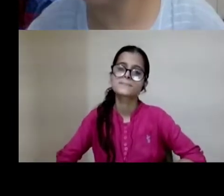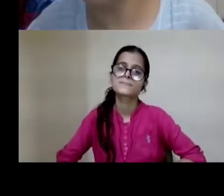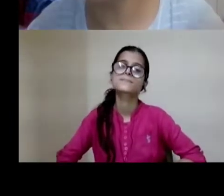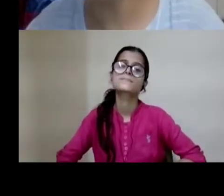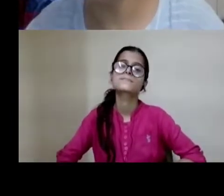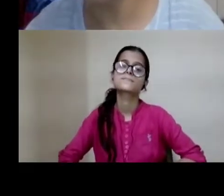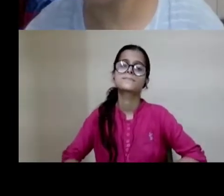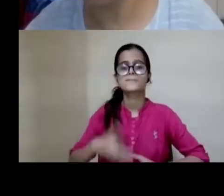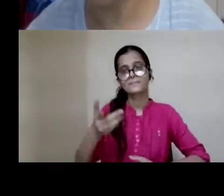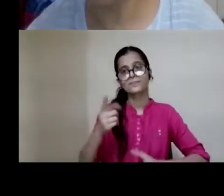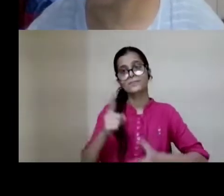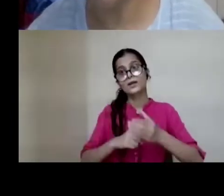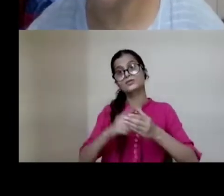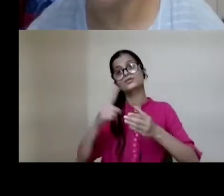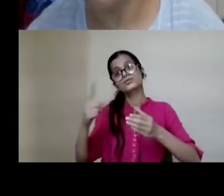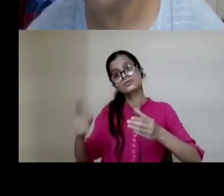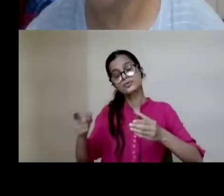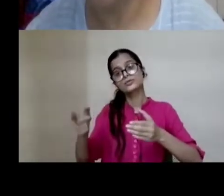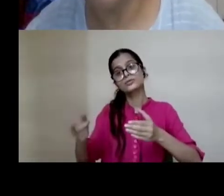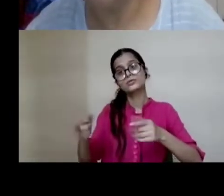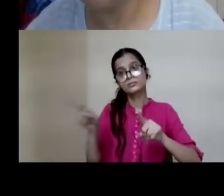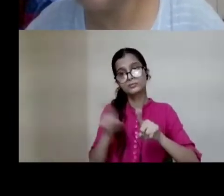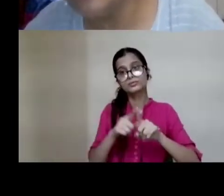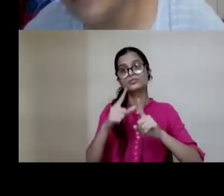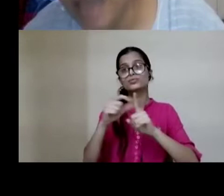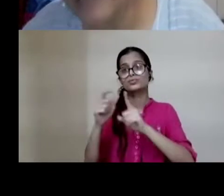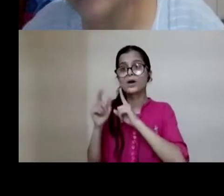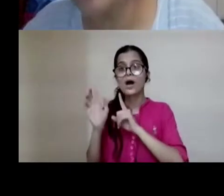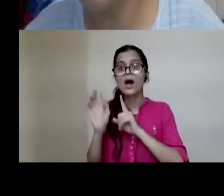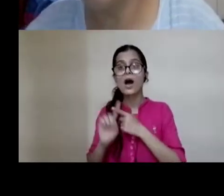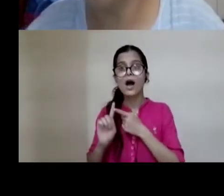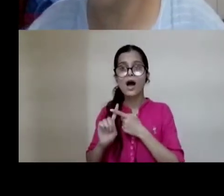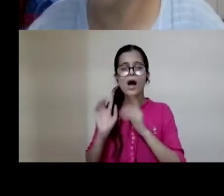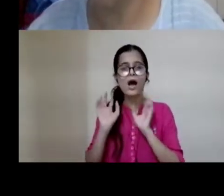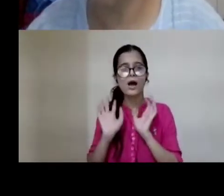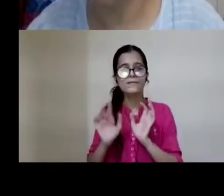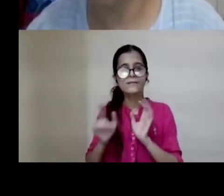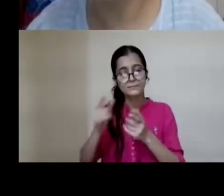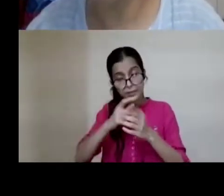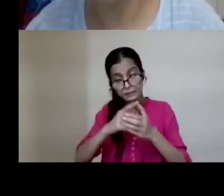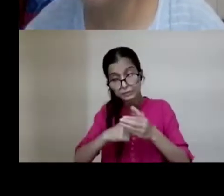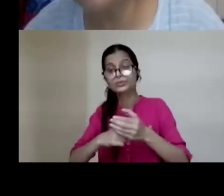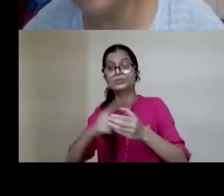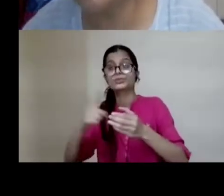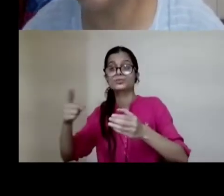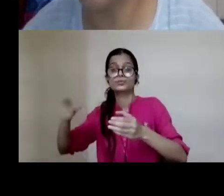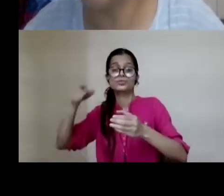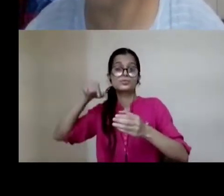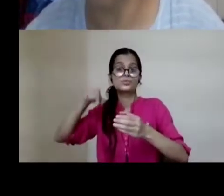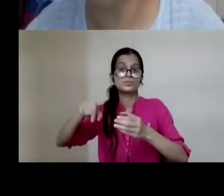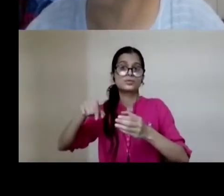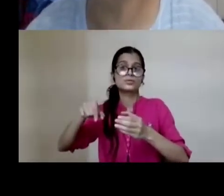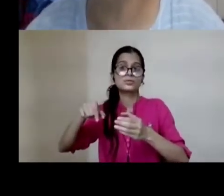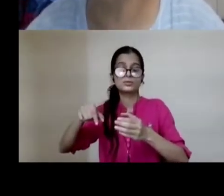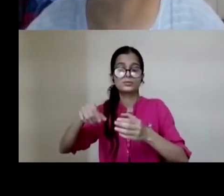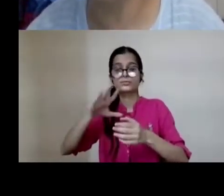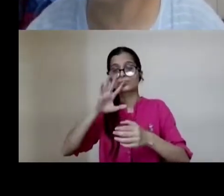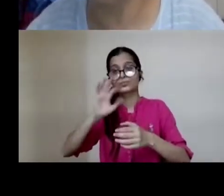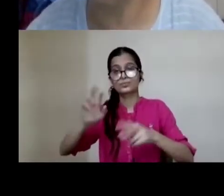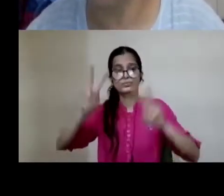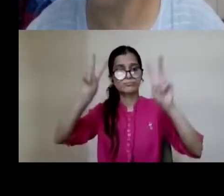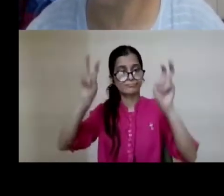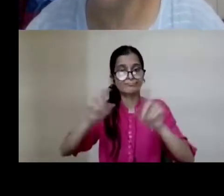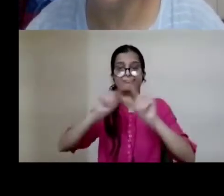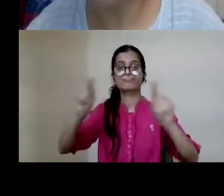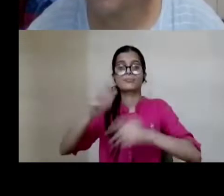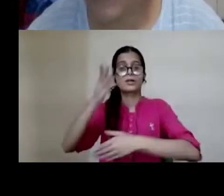Which is an exclusion which is being practiced. And I think that exclusion as much a subject of disability